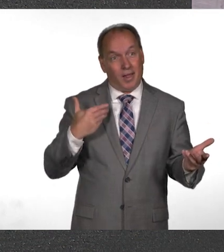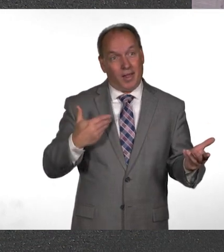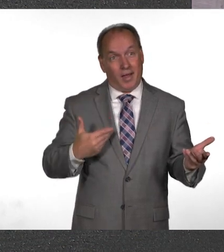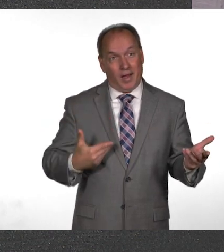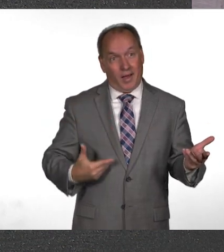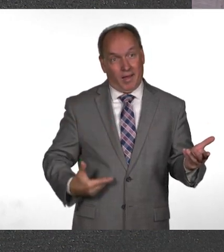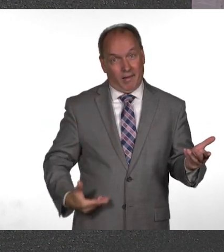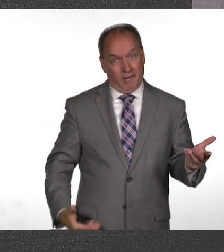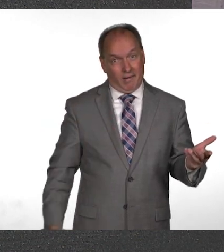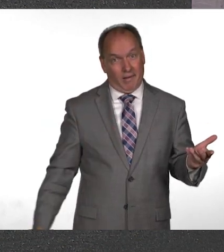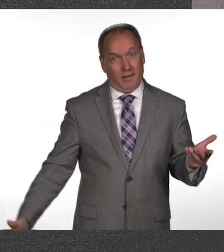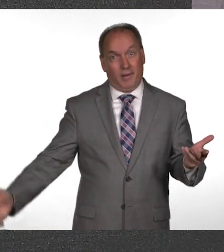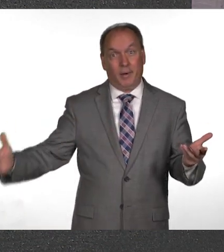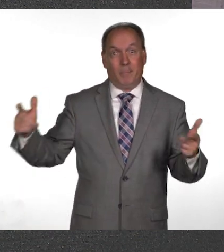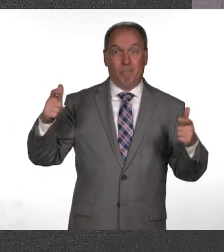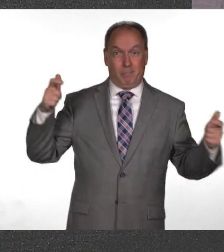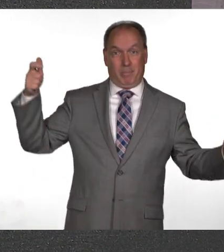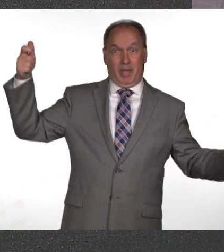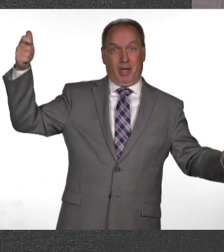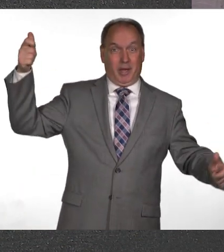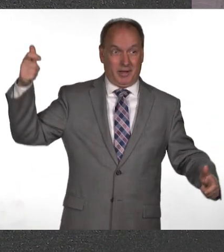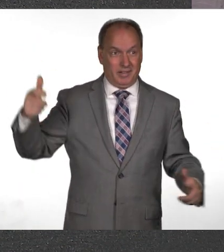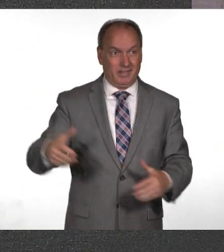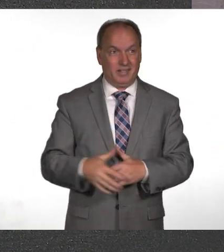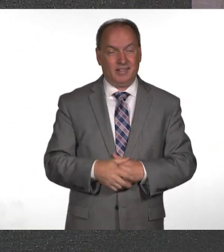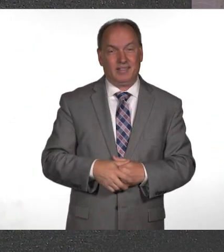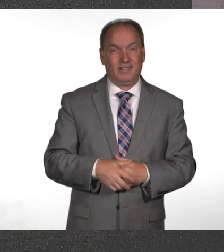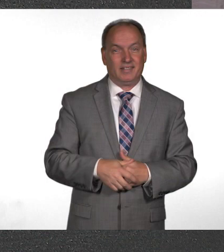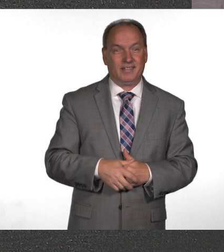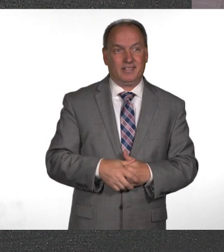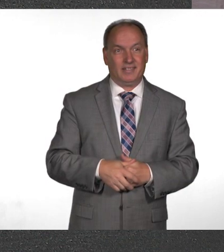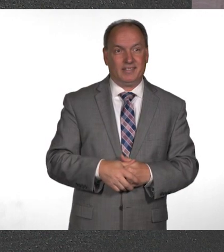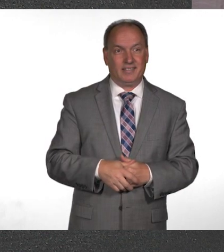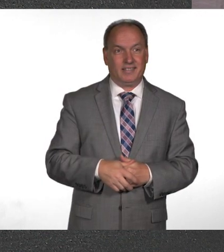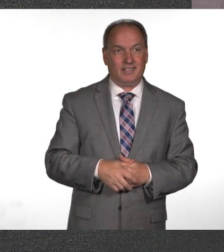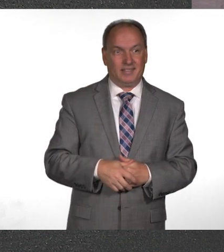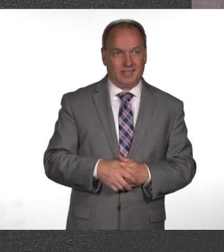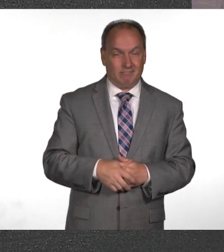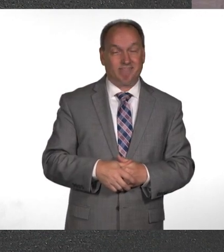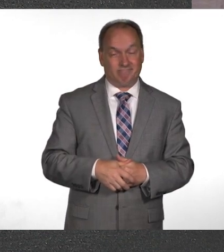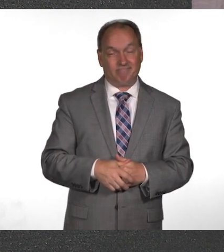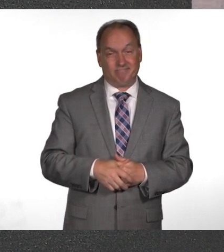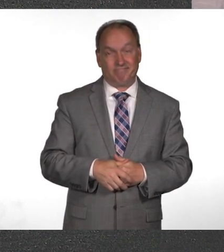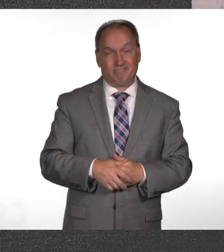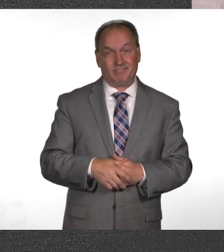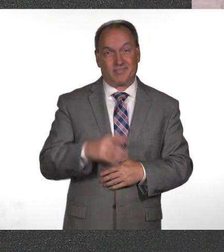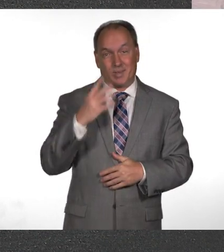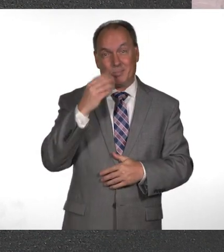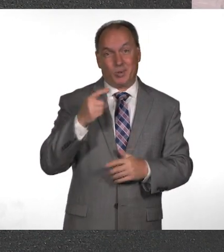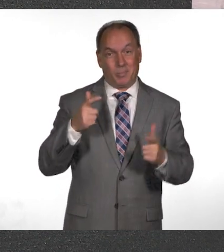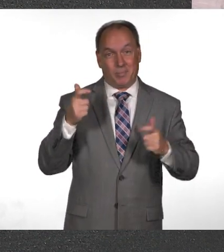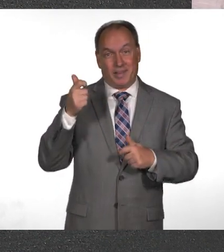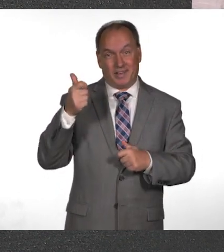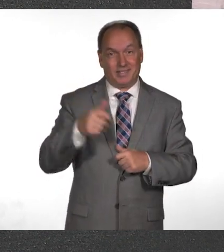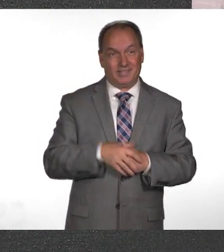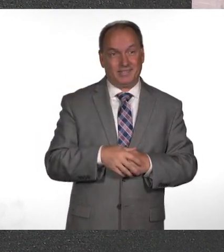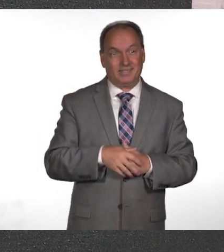Well, I am big. He is pretty big, isn't he?